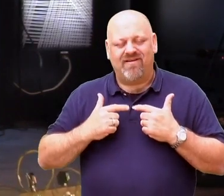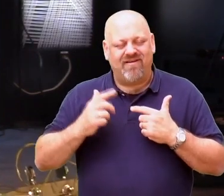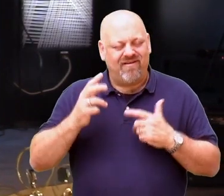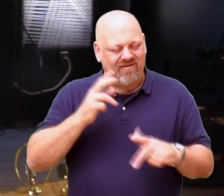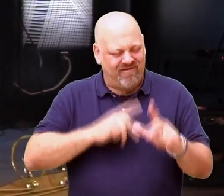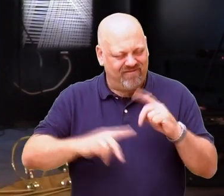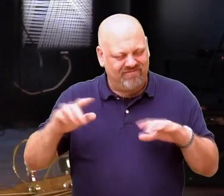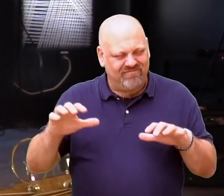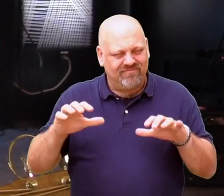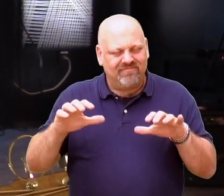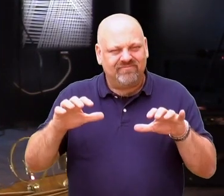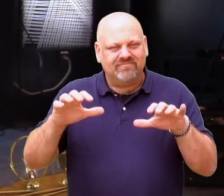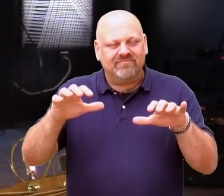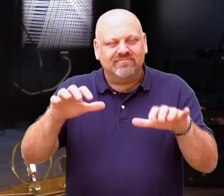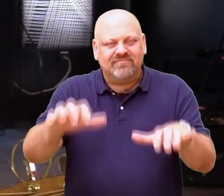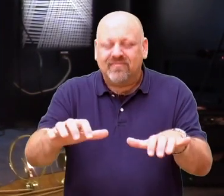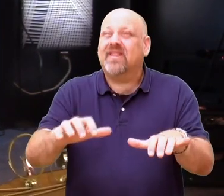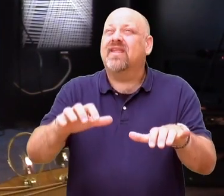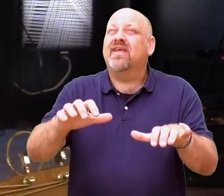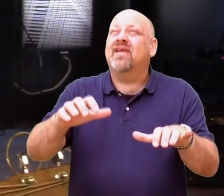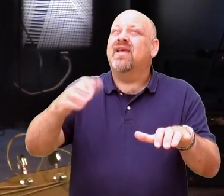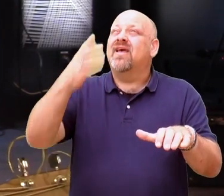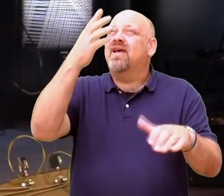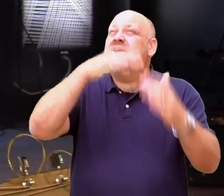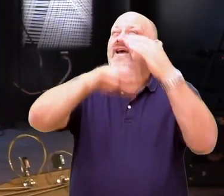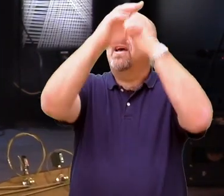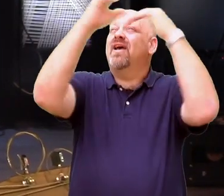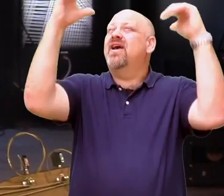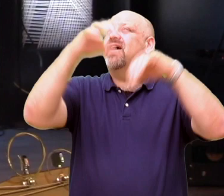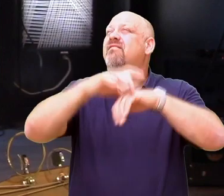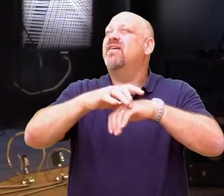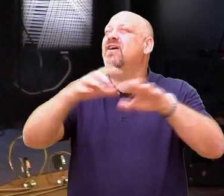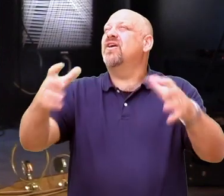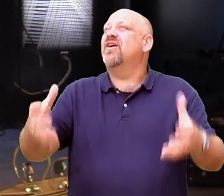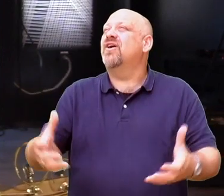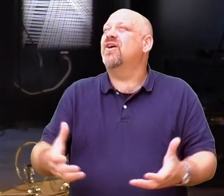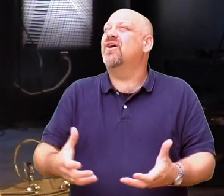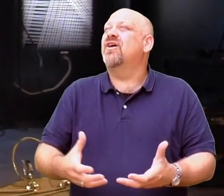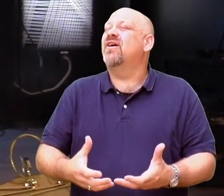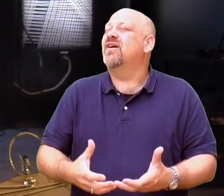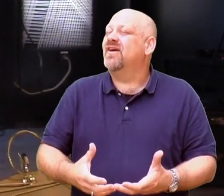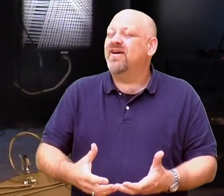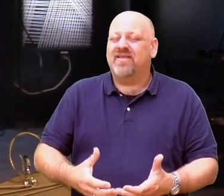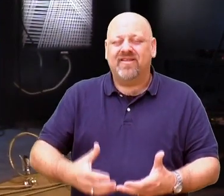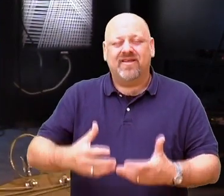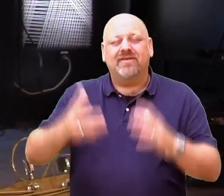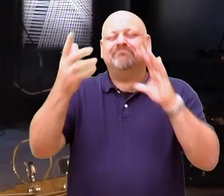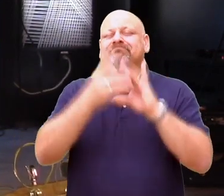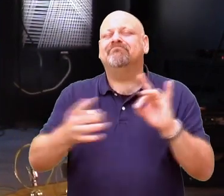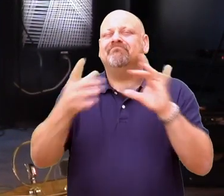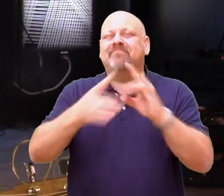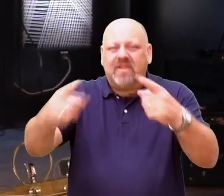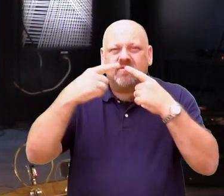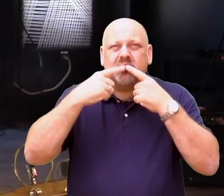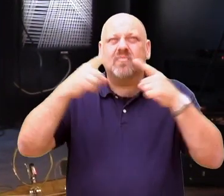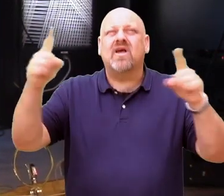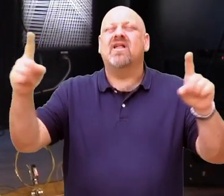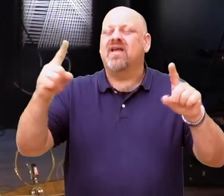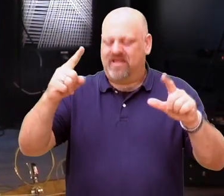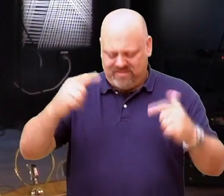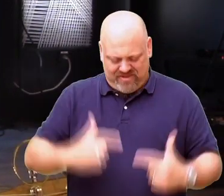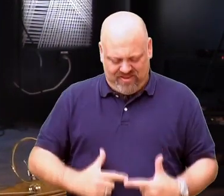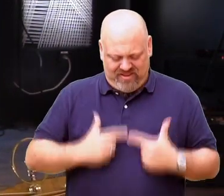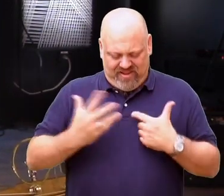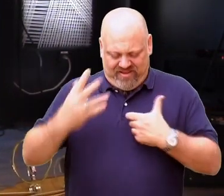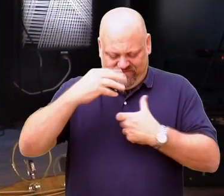lives. Let all creation testify, let this life